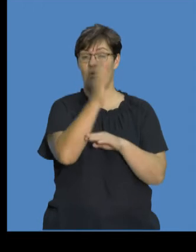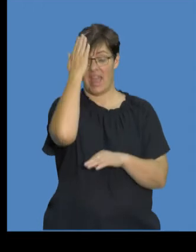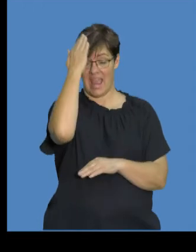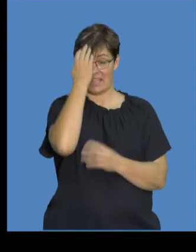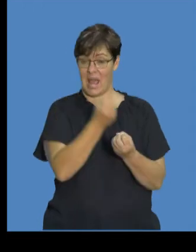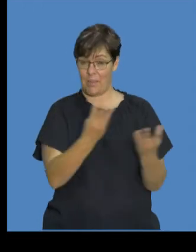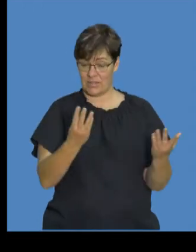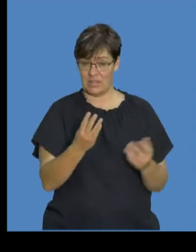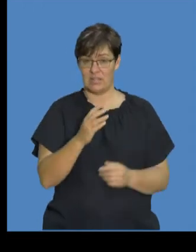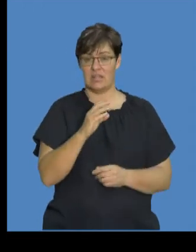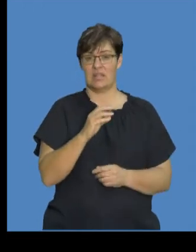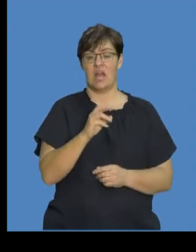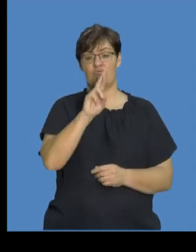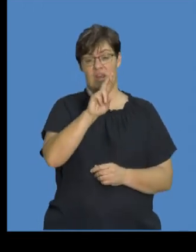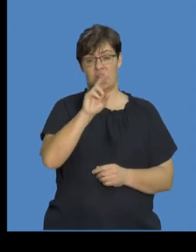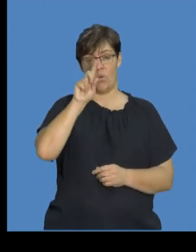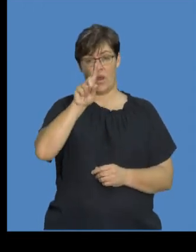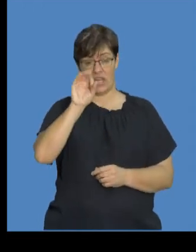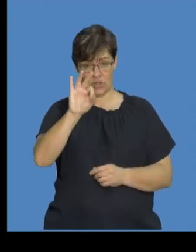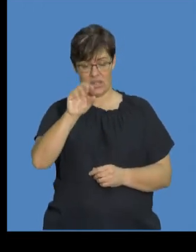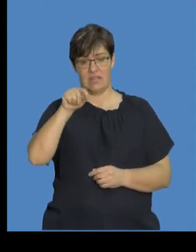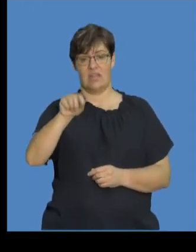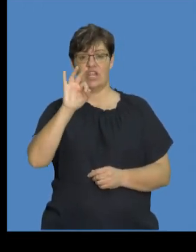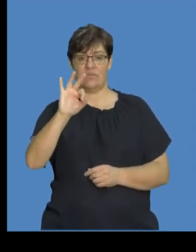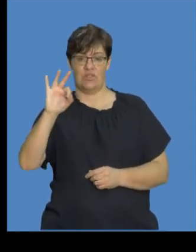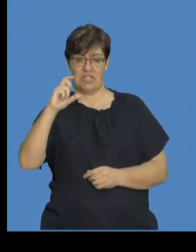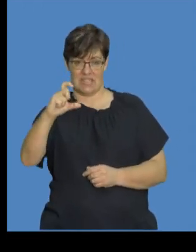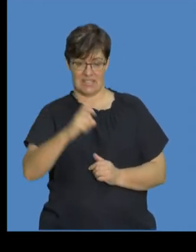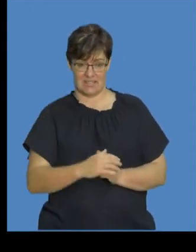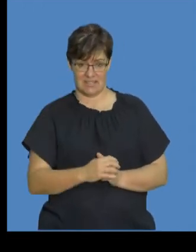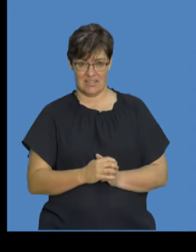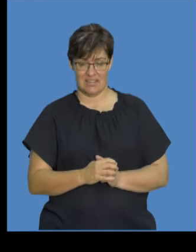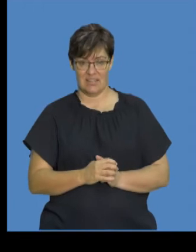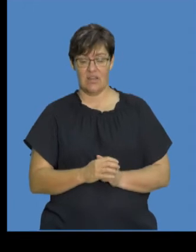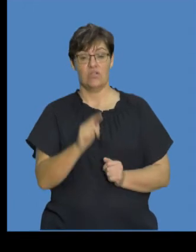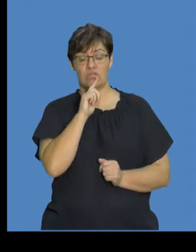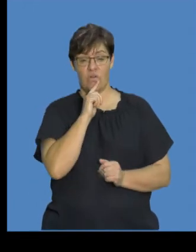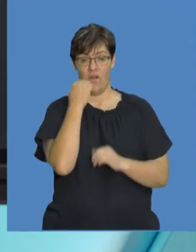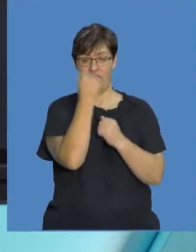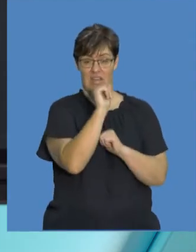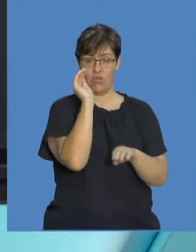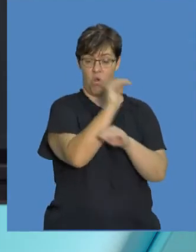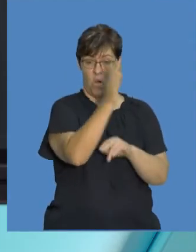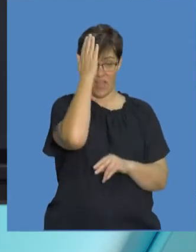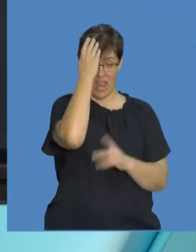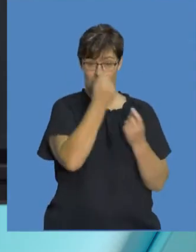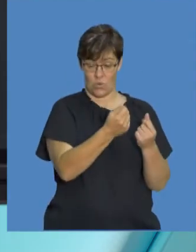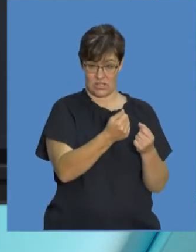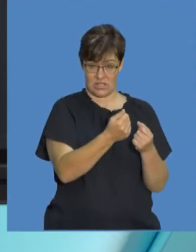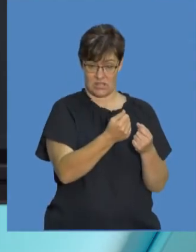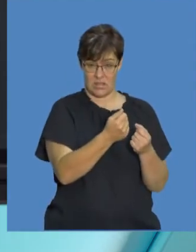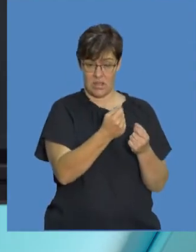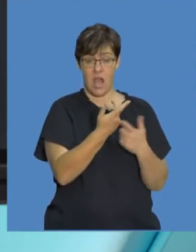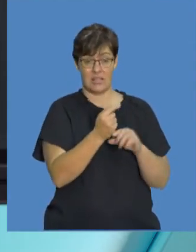overheads cost component is 13 Rand and 33 cents. So what are you doing? You're taking your factory overheads